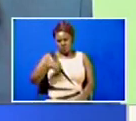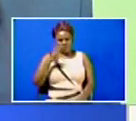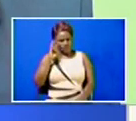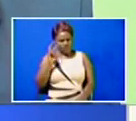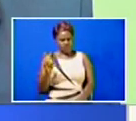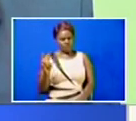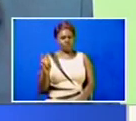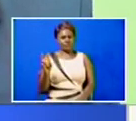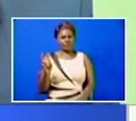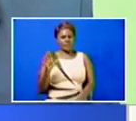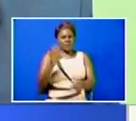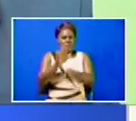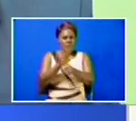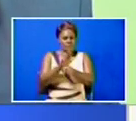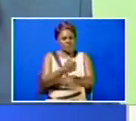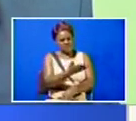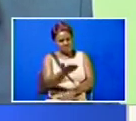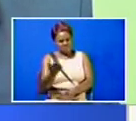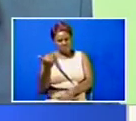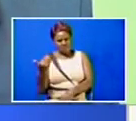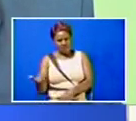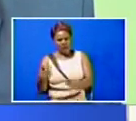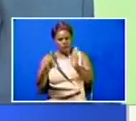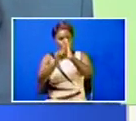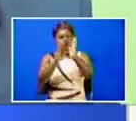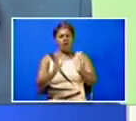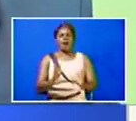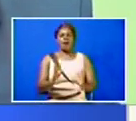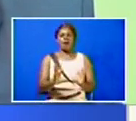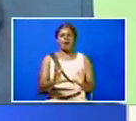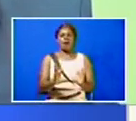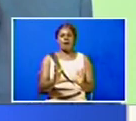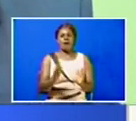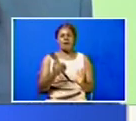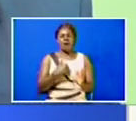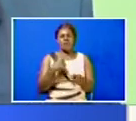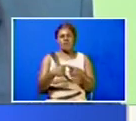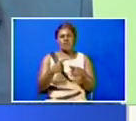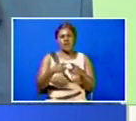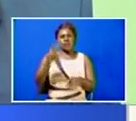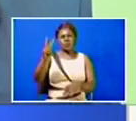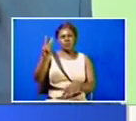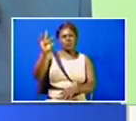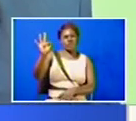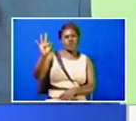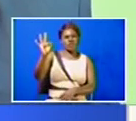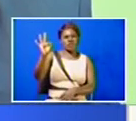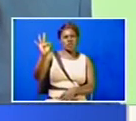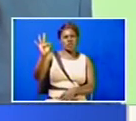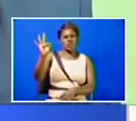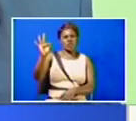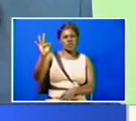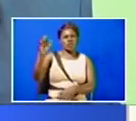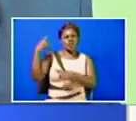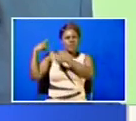at. Most of these are very young advocates who, you know, have 2-3 years post-admission